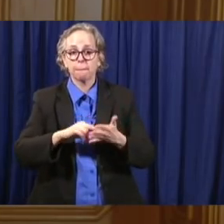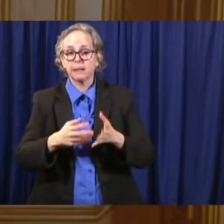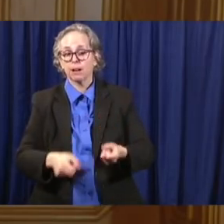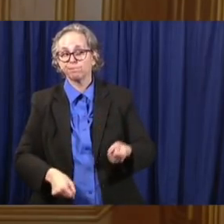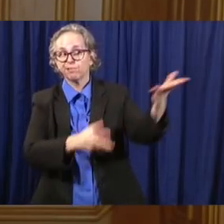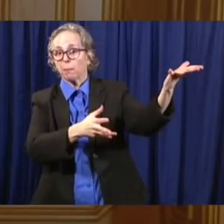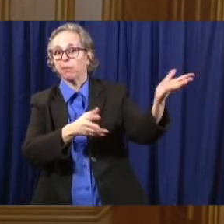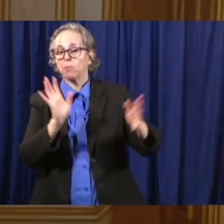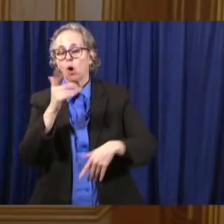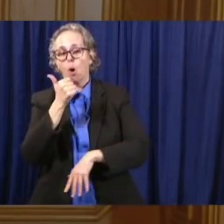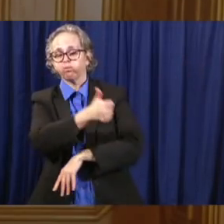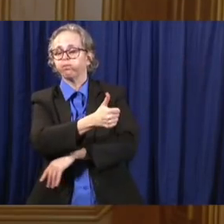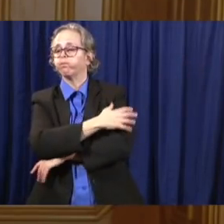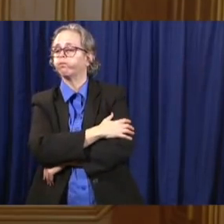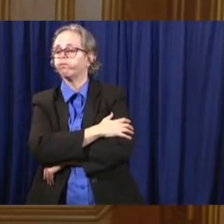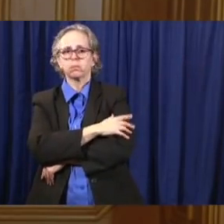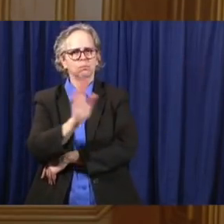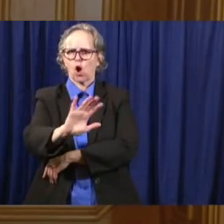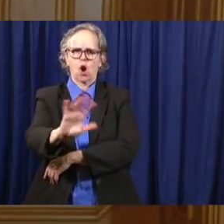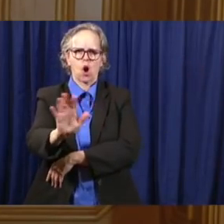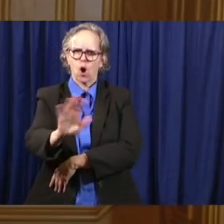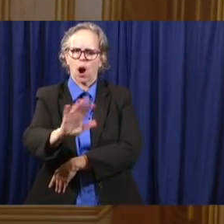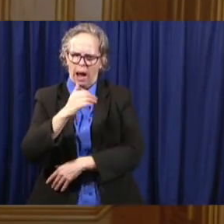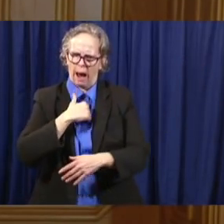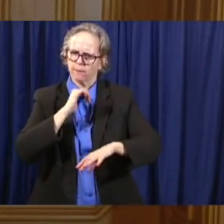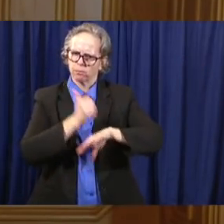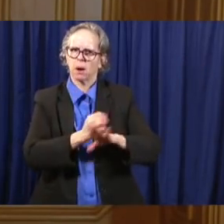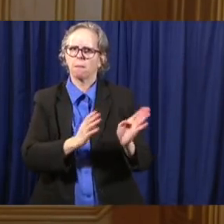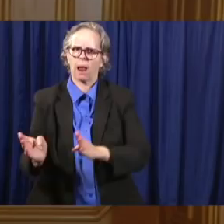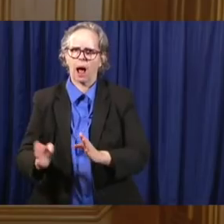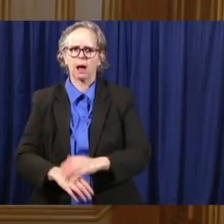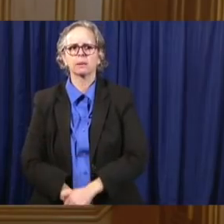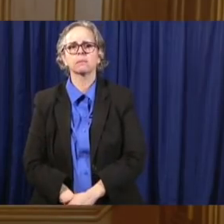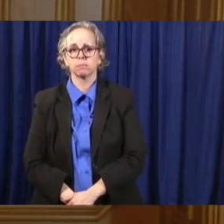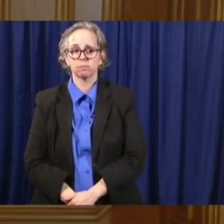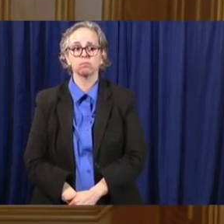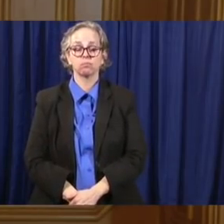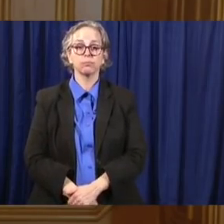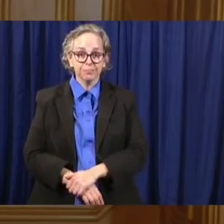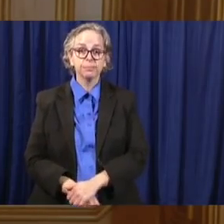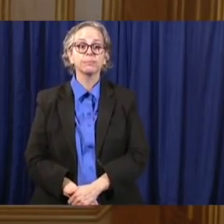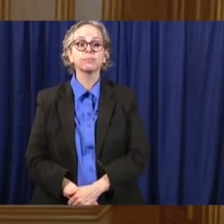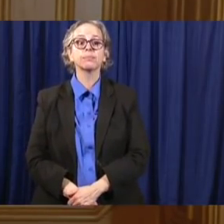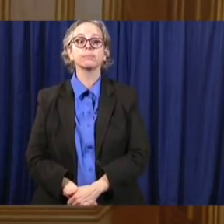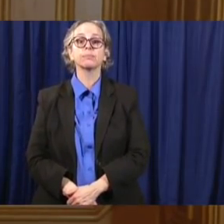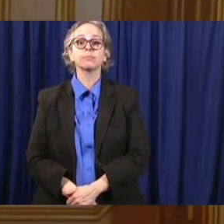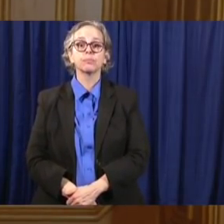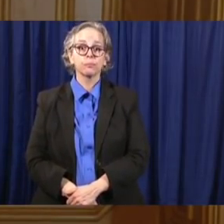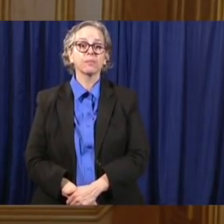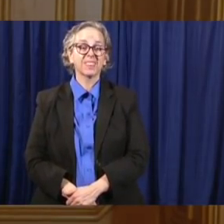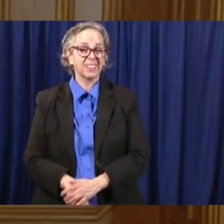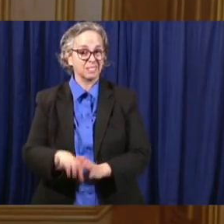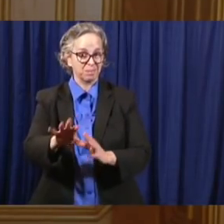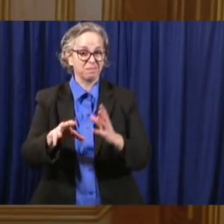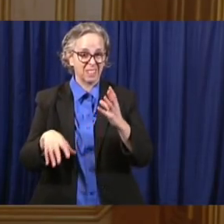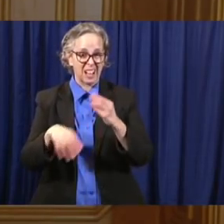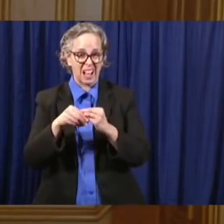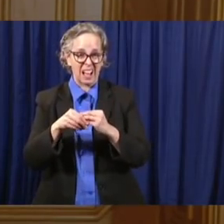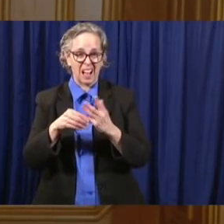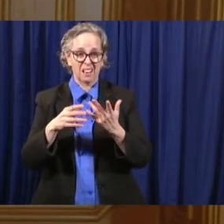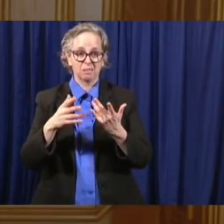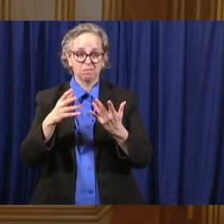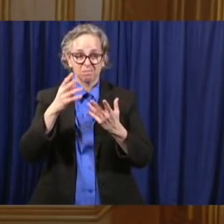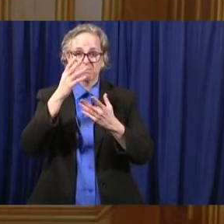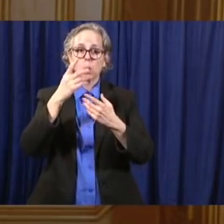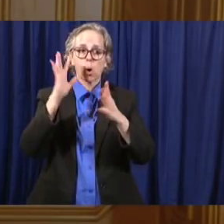out. Another thing that we would also be announcing, depending on where this person was